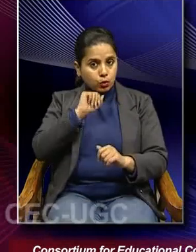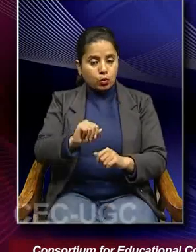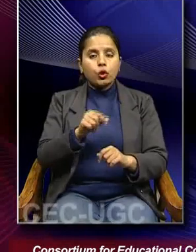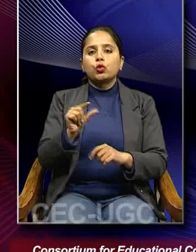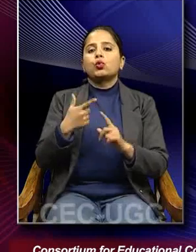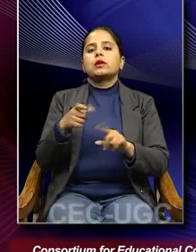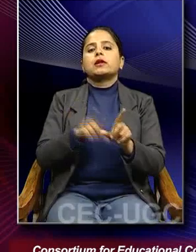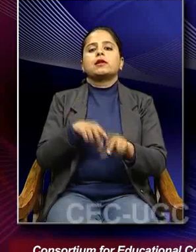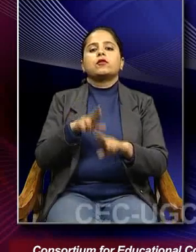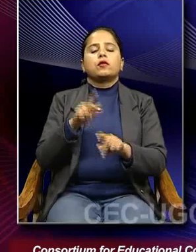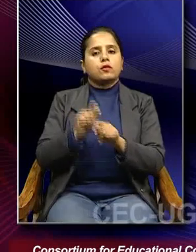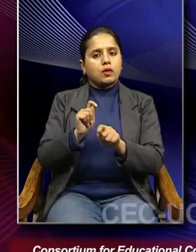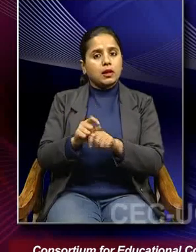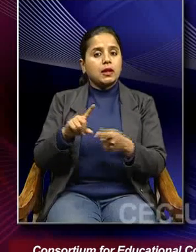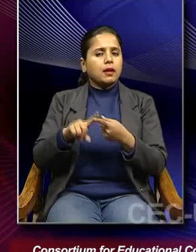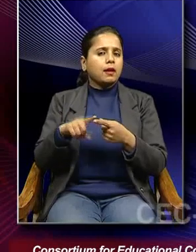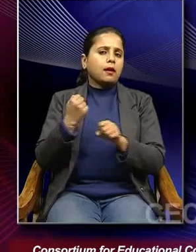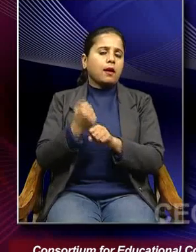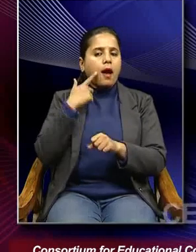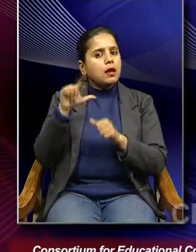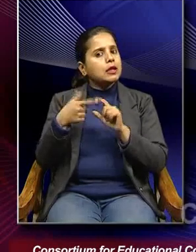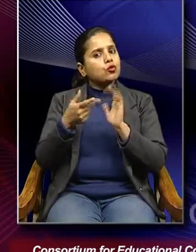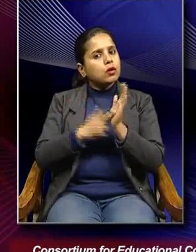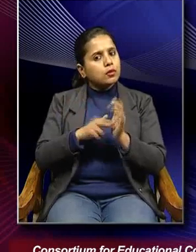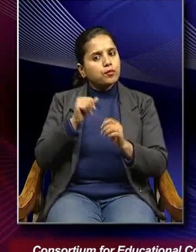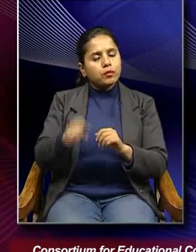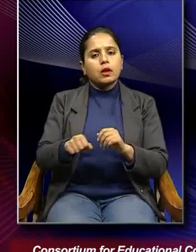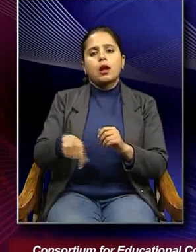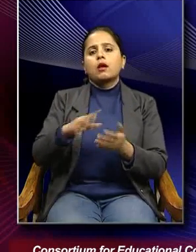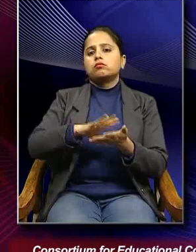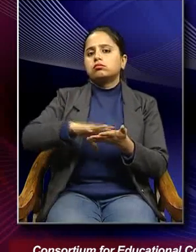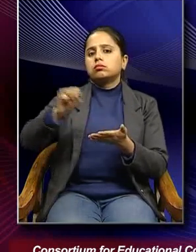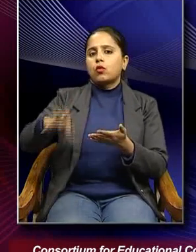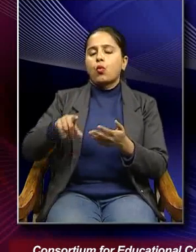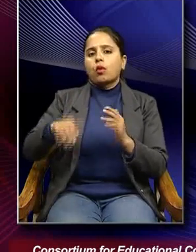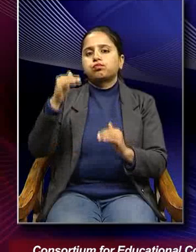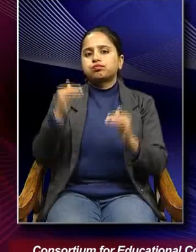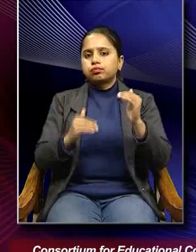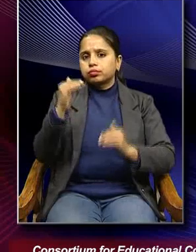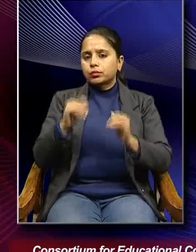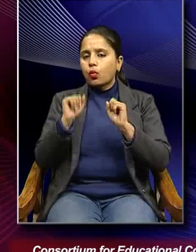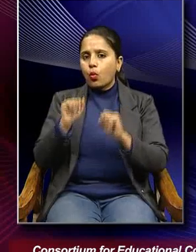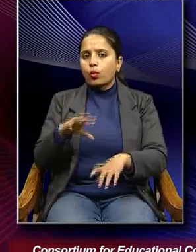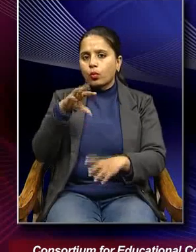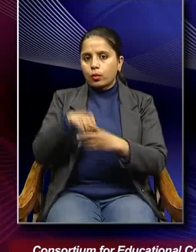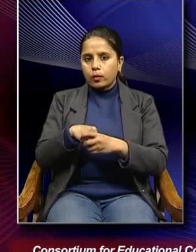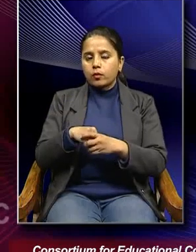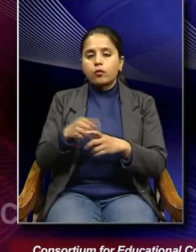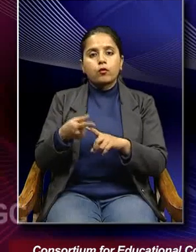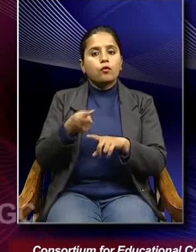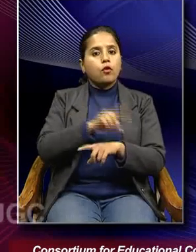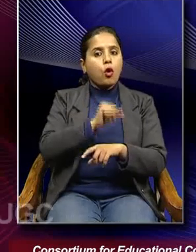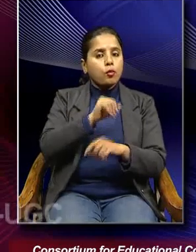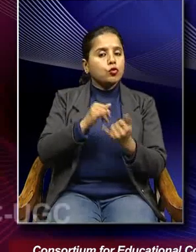utility functions are concerned, egalitarian removes the inequality part from the